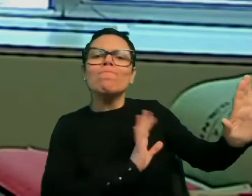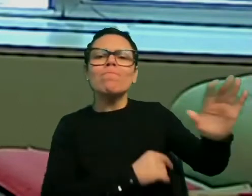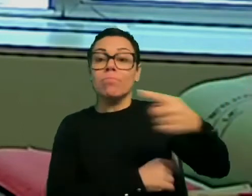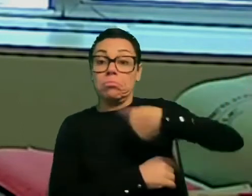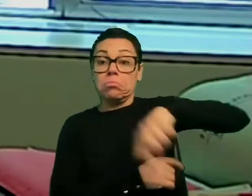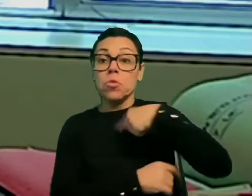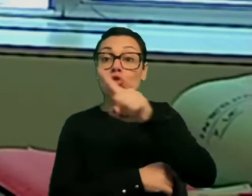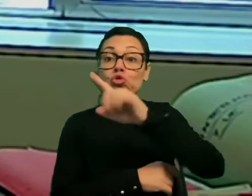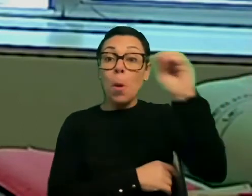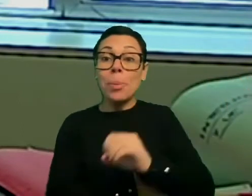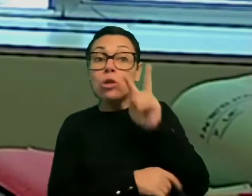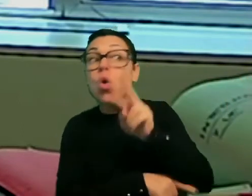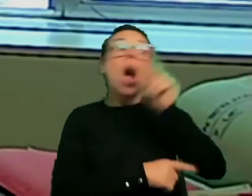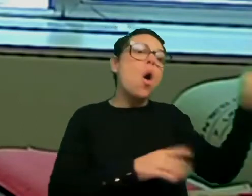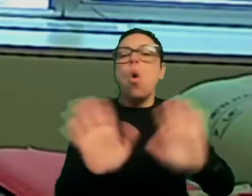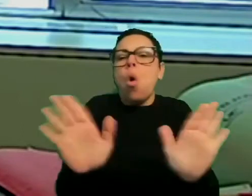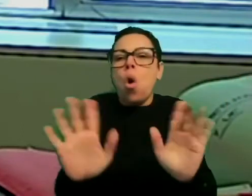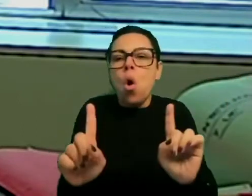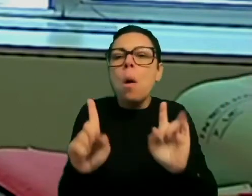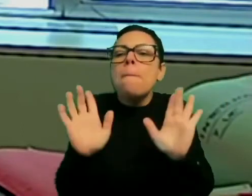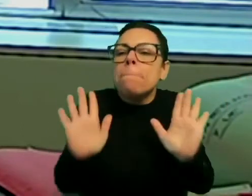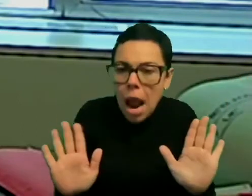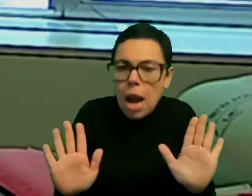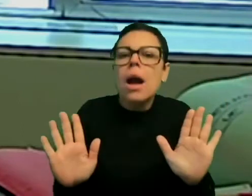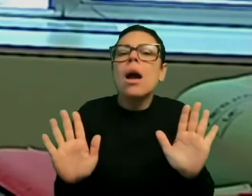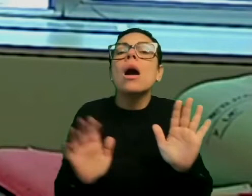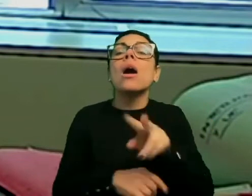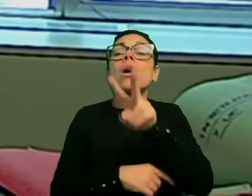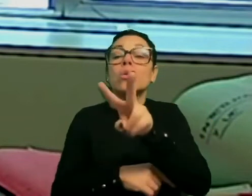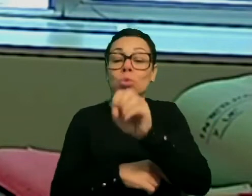case, this being said, in 2021,